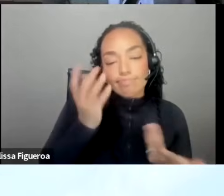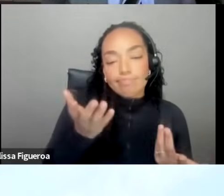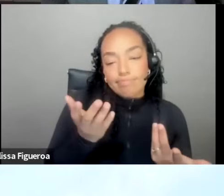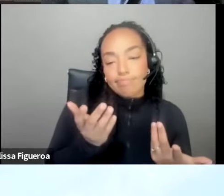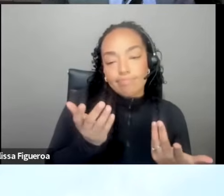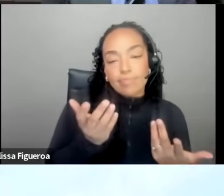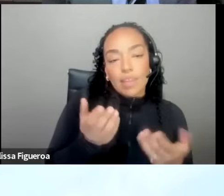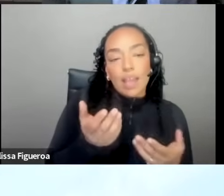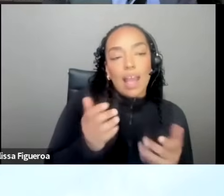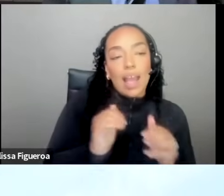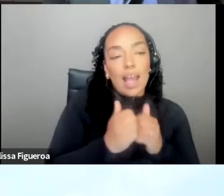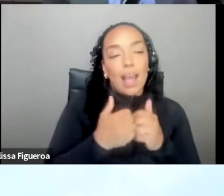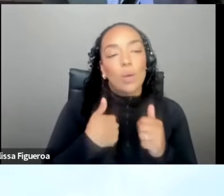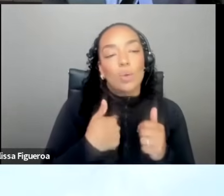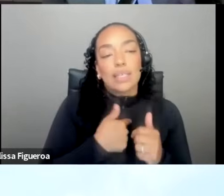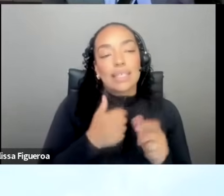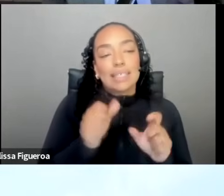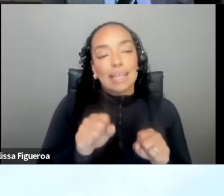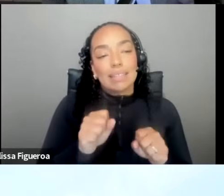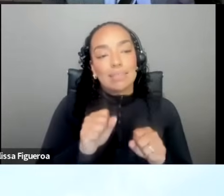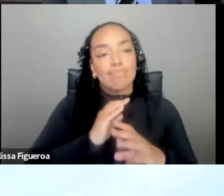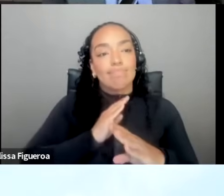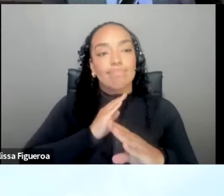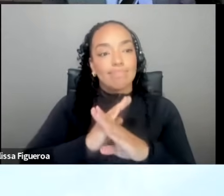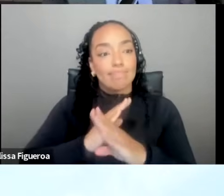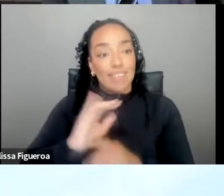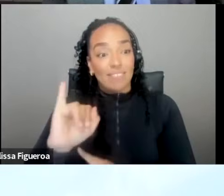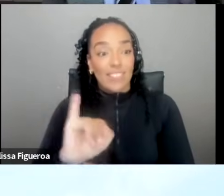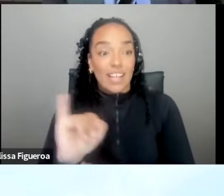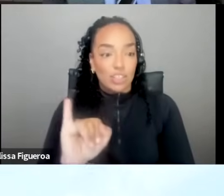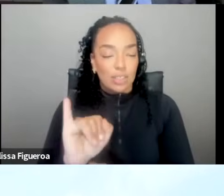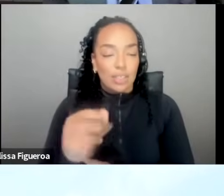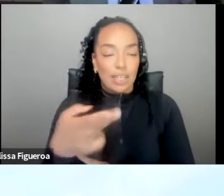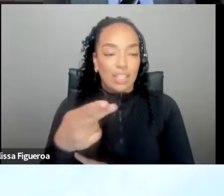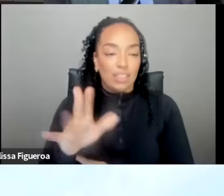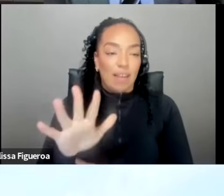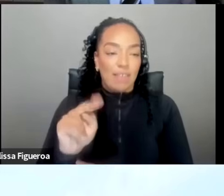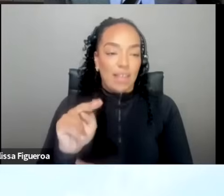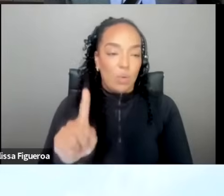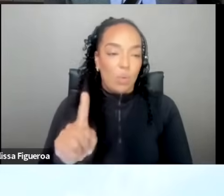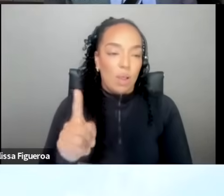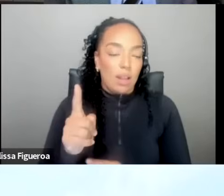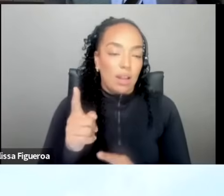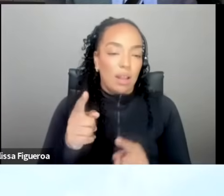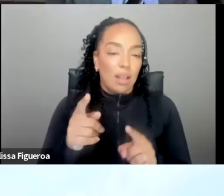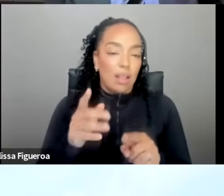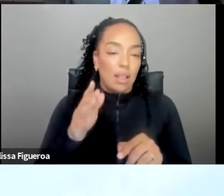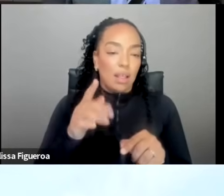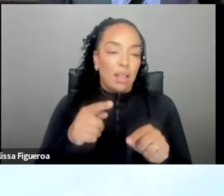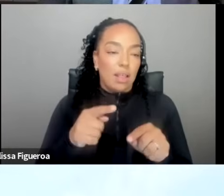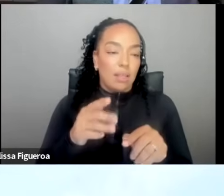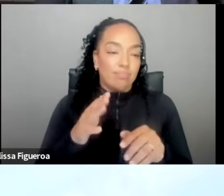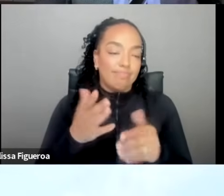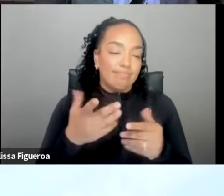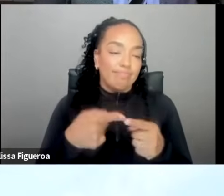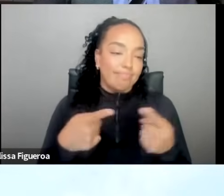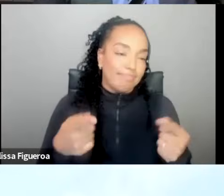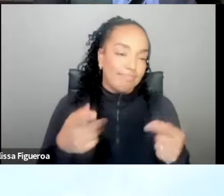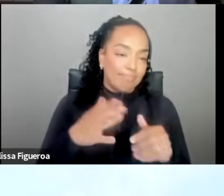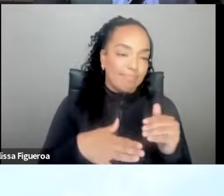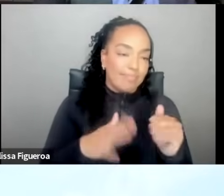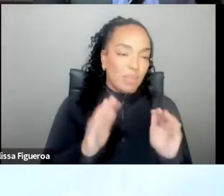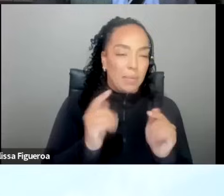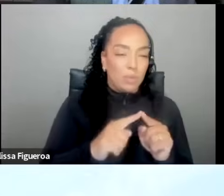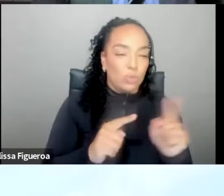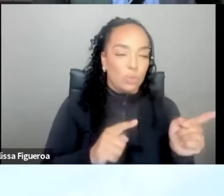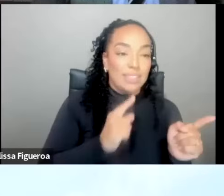actually stop infection with the vaccine for H5N1 versus it being more of a preventing severe disease. Sure. Yeah,